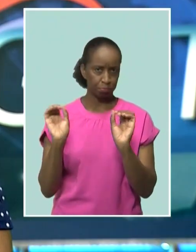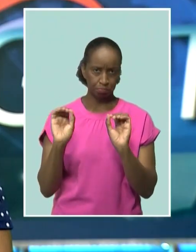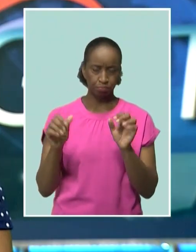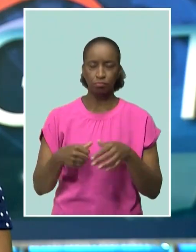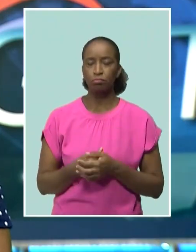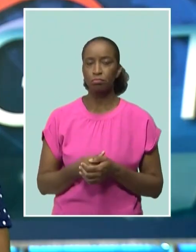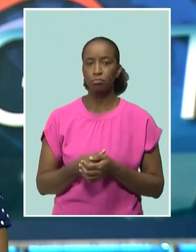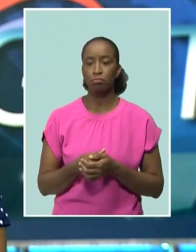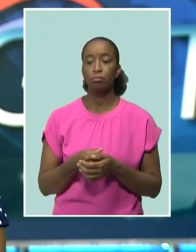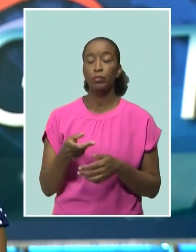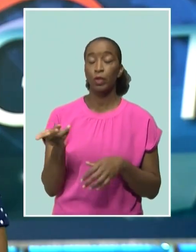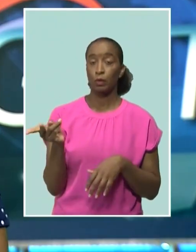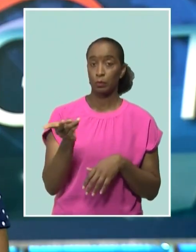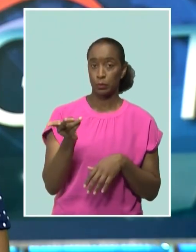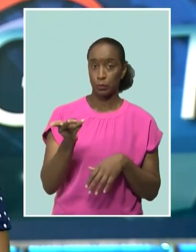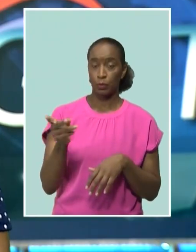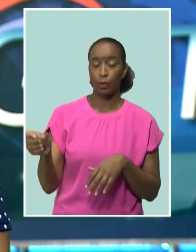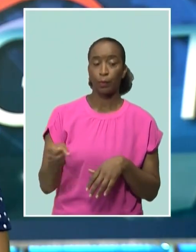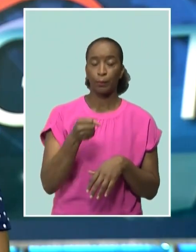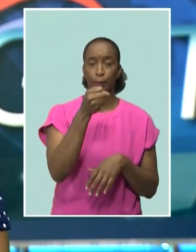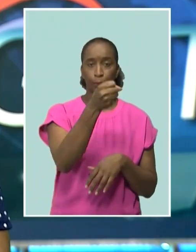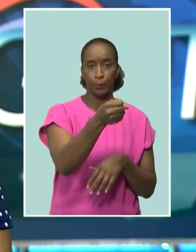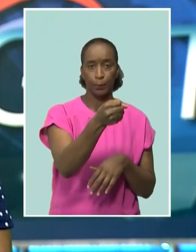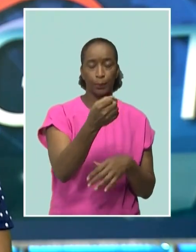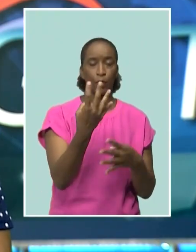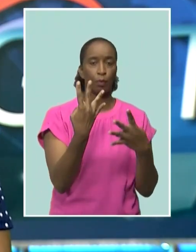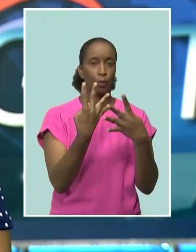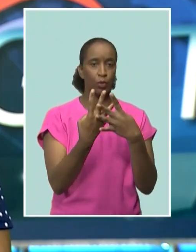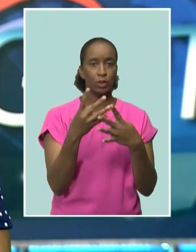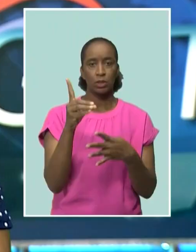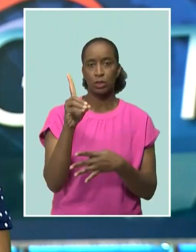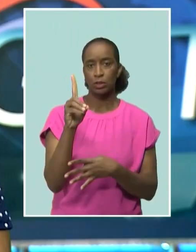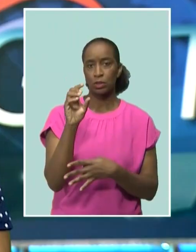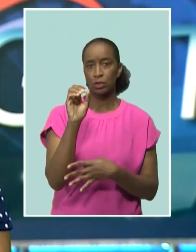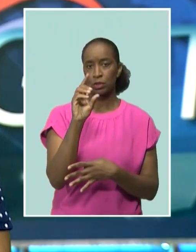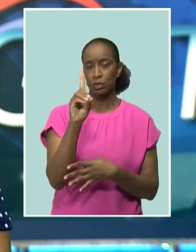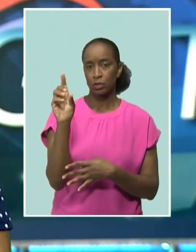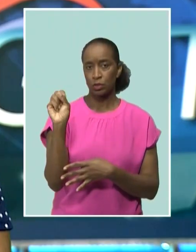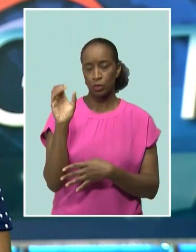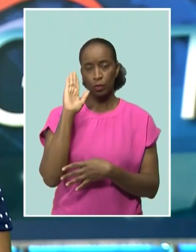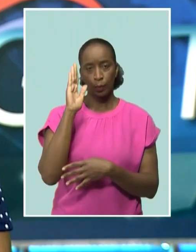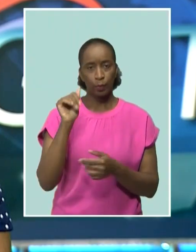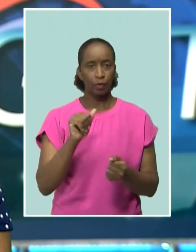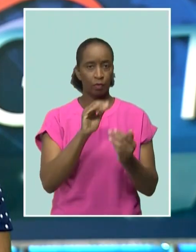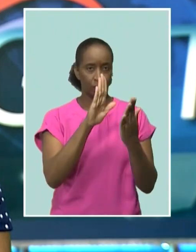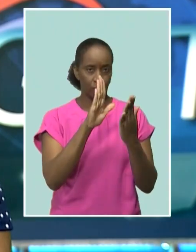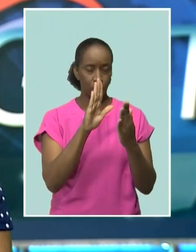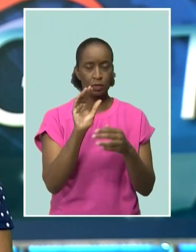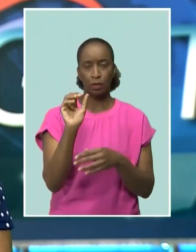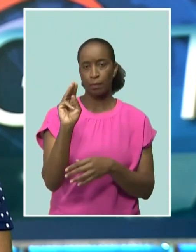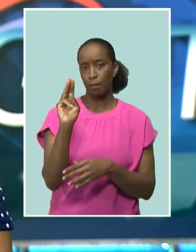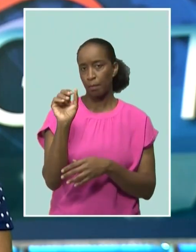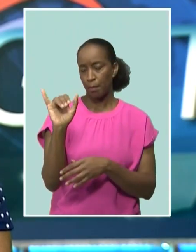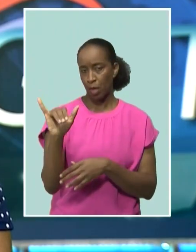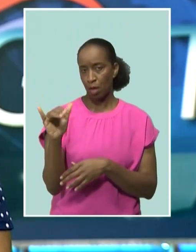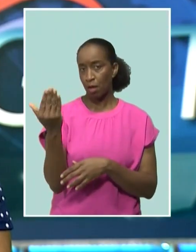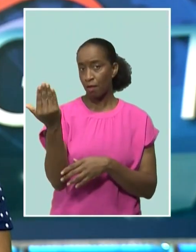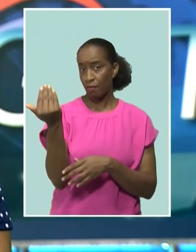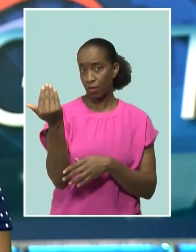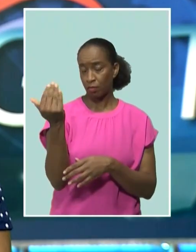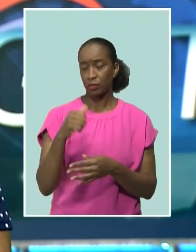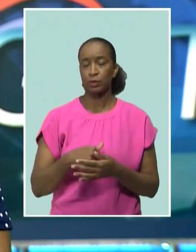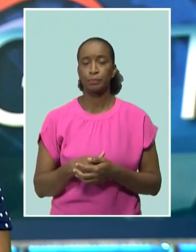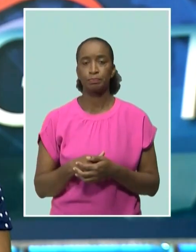co-accused are remanded to Barbados Prison Service Dodds and are scheduled to return to court on May 15th. Chase was shot